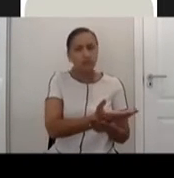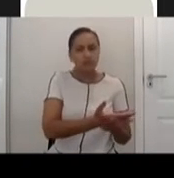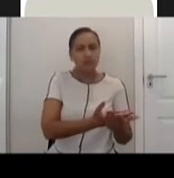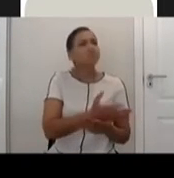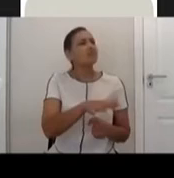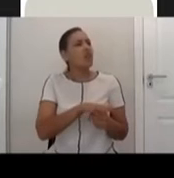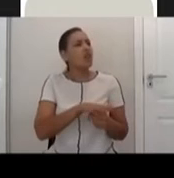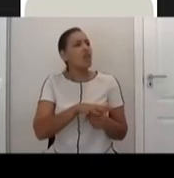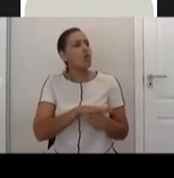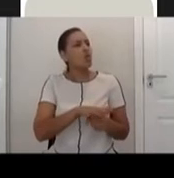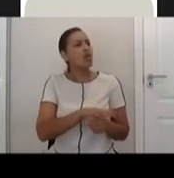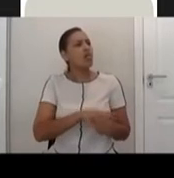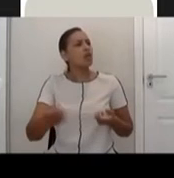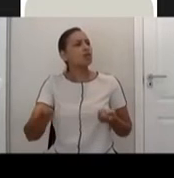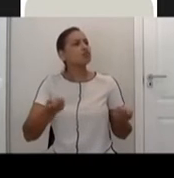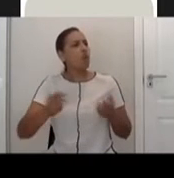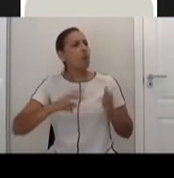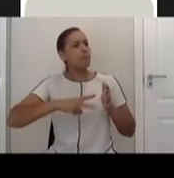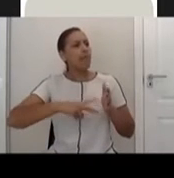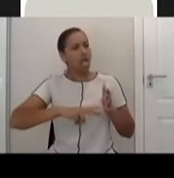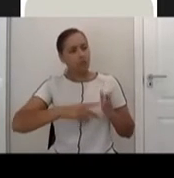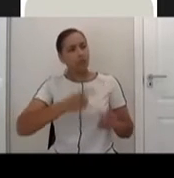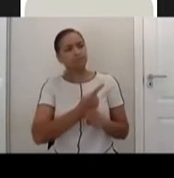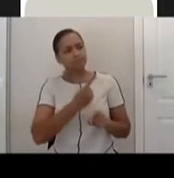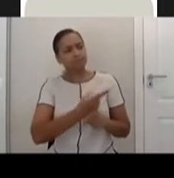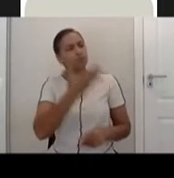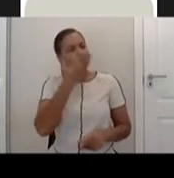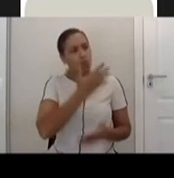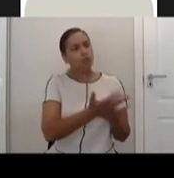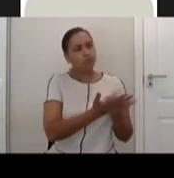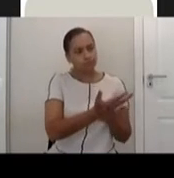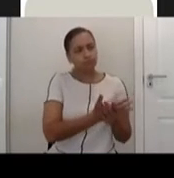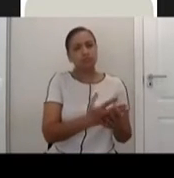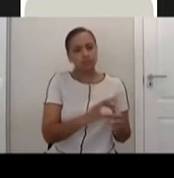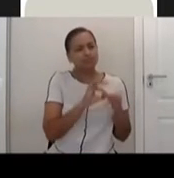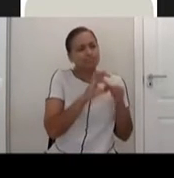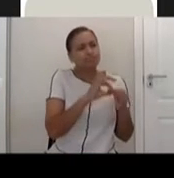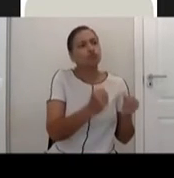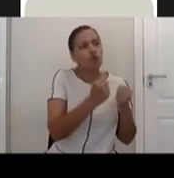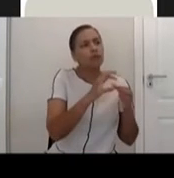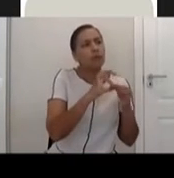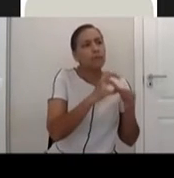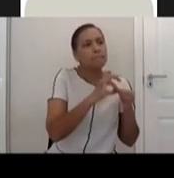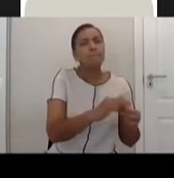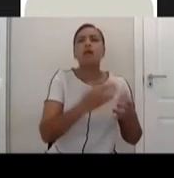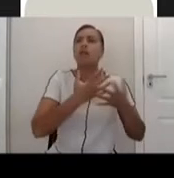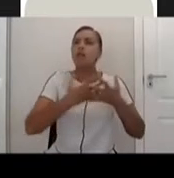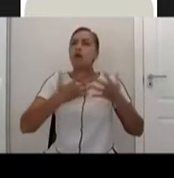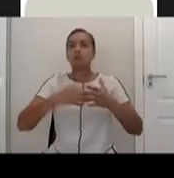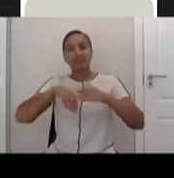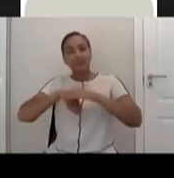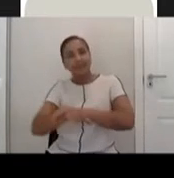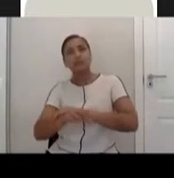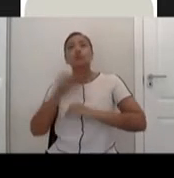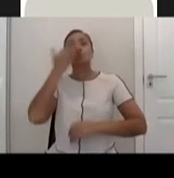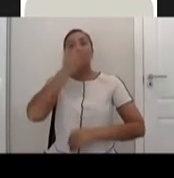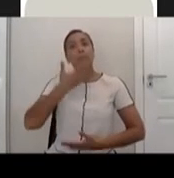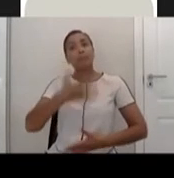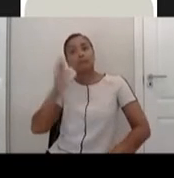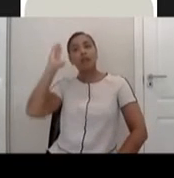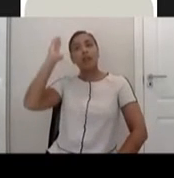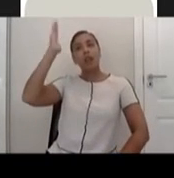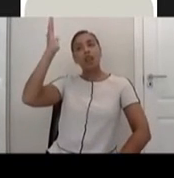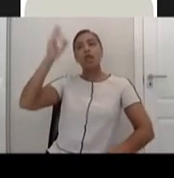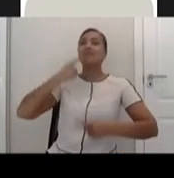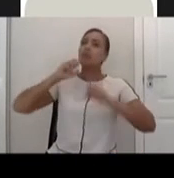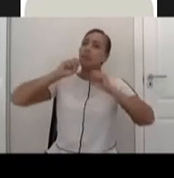local outbreak control plan. We've done a number of sessions with schools to make sure that they are